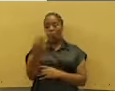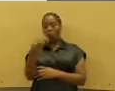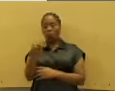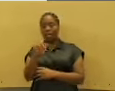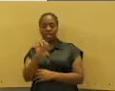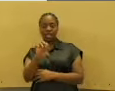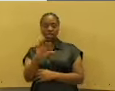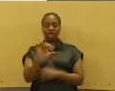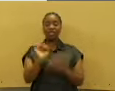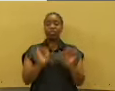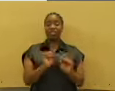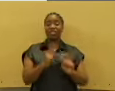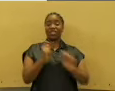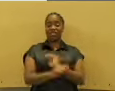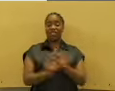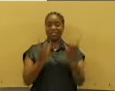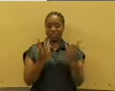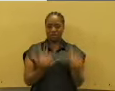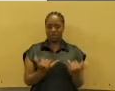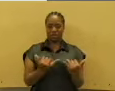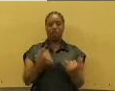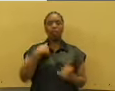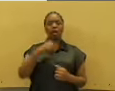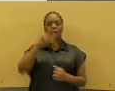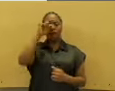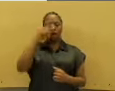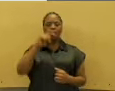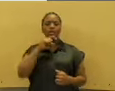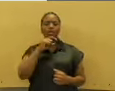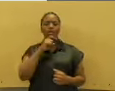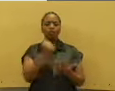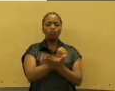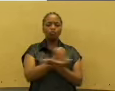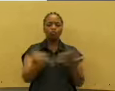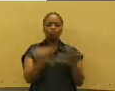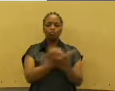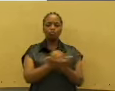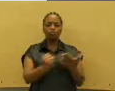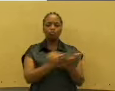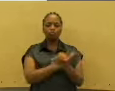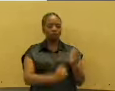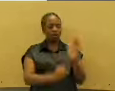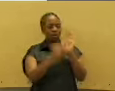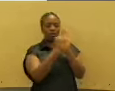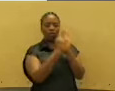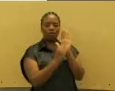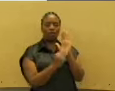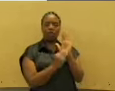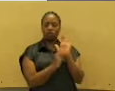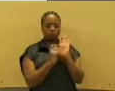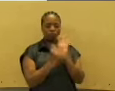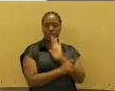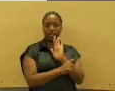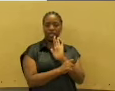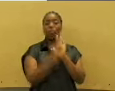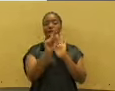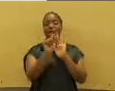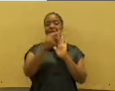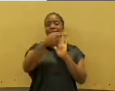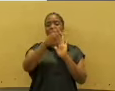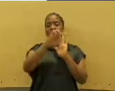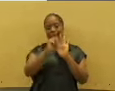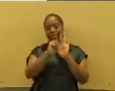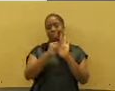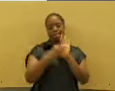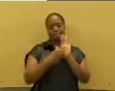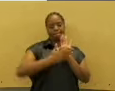change your pronouns under your profile at the university. And there's definitely other practices that are being promoted to try and create